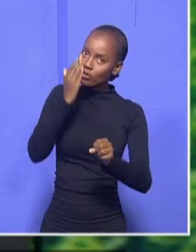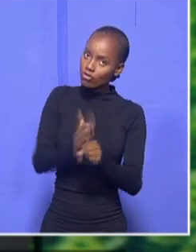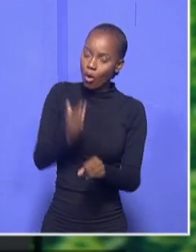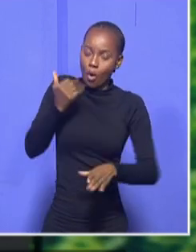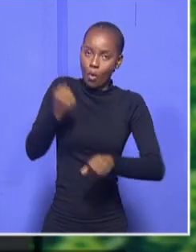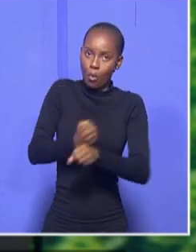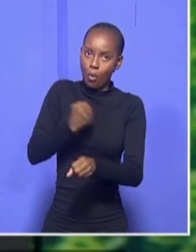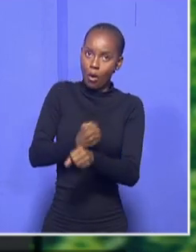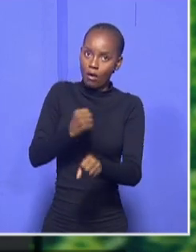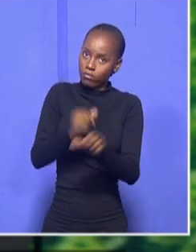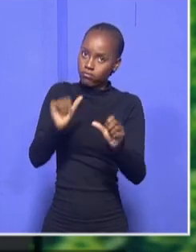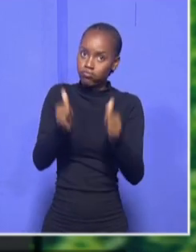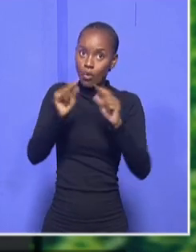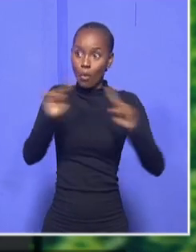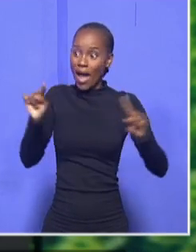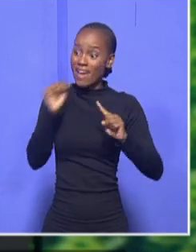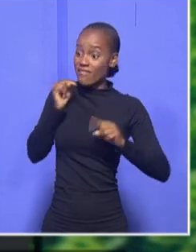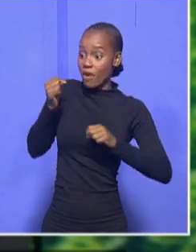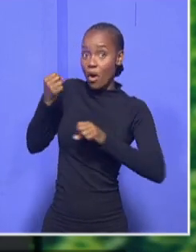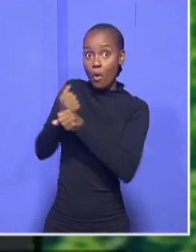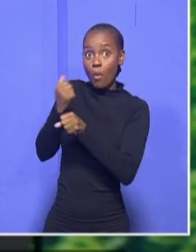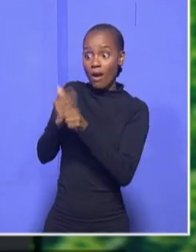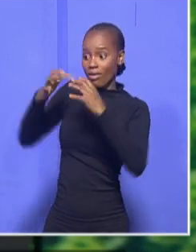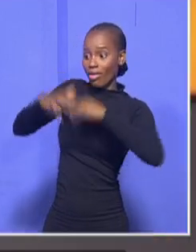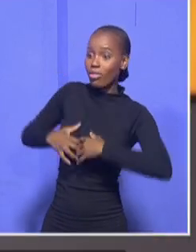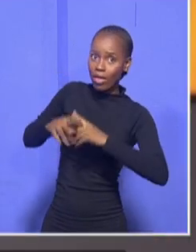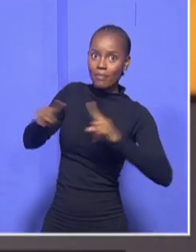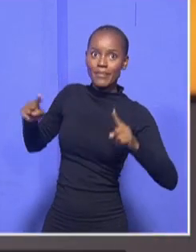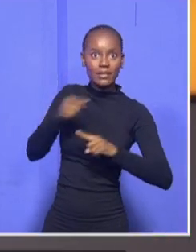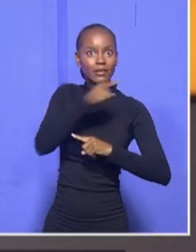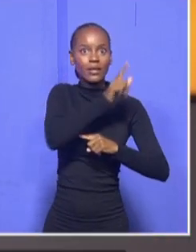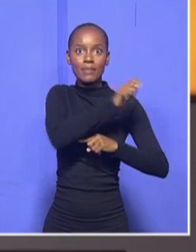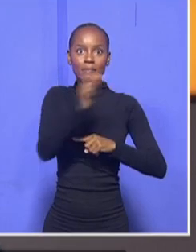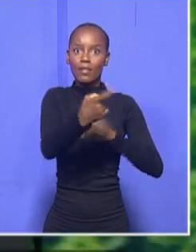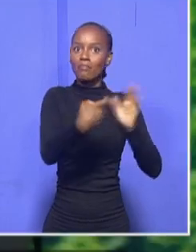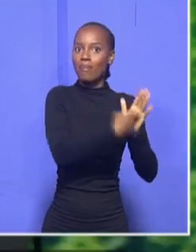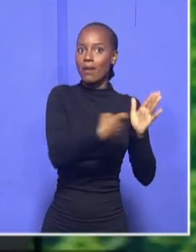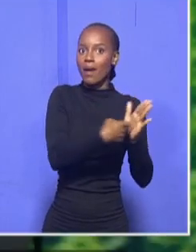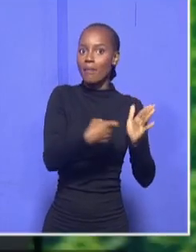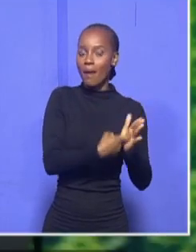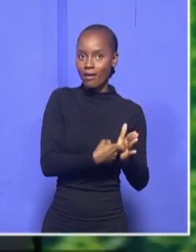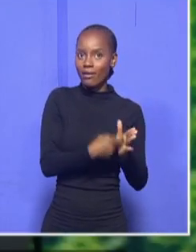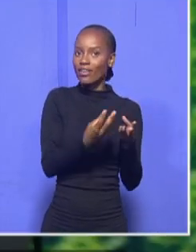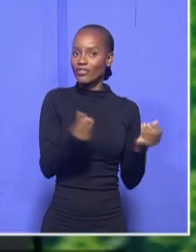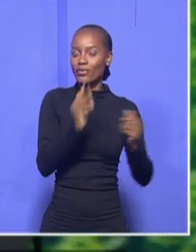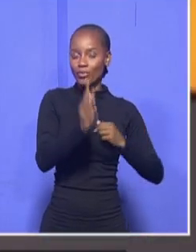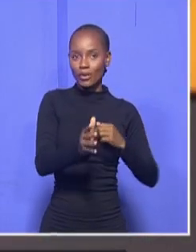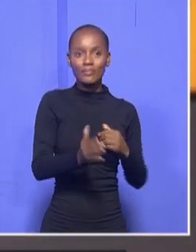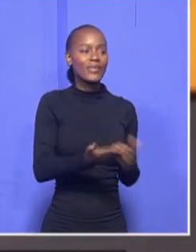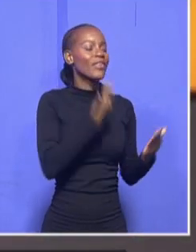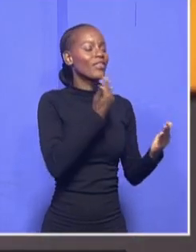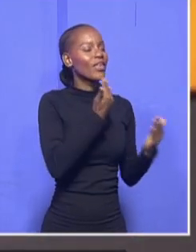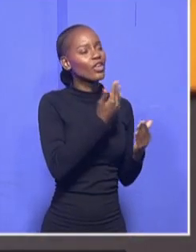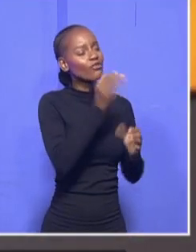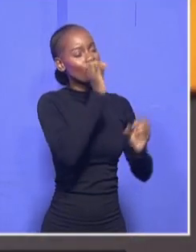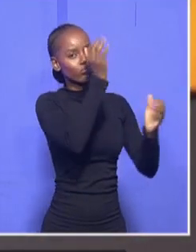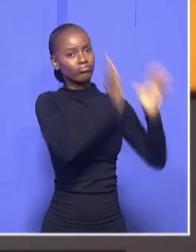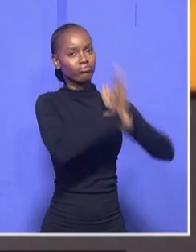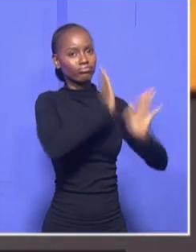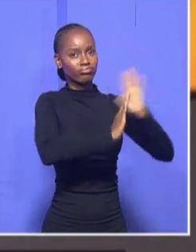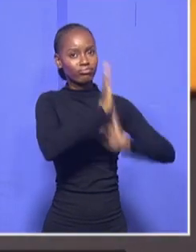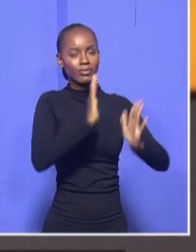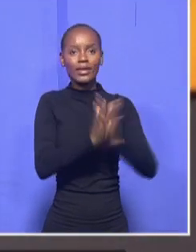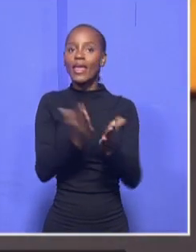doesn't, you know, we don't have a business. All right, right. Ross, great chatting to you, man. Awesome. Thank you so much for having me. Cheers. Good stuff. That is CEO and co-founder